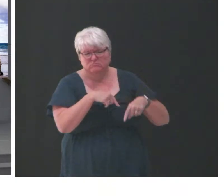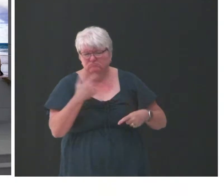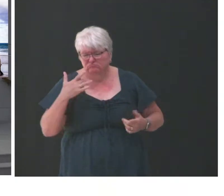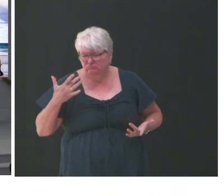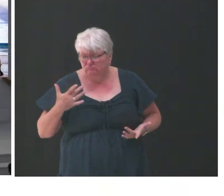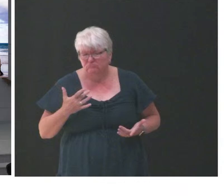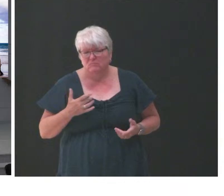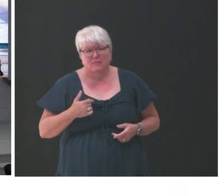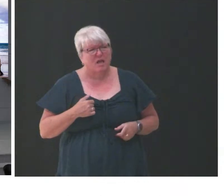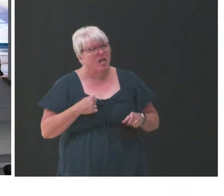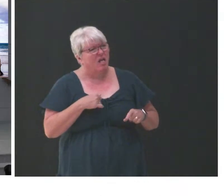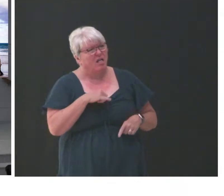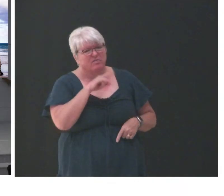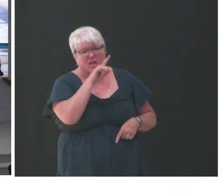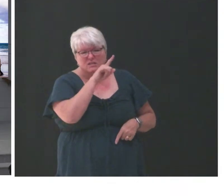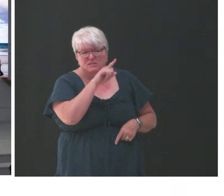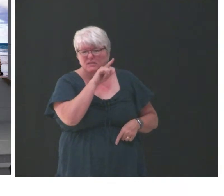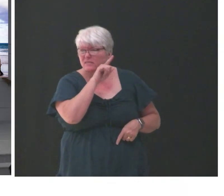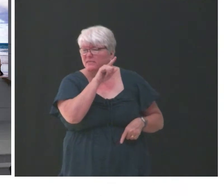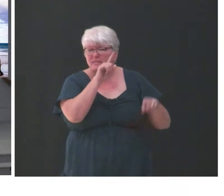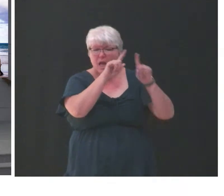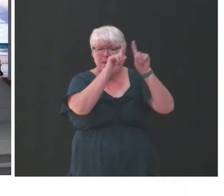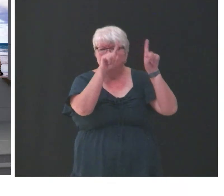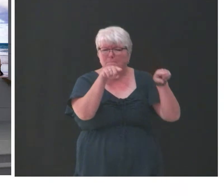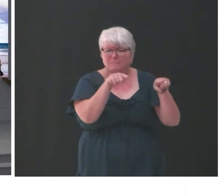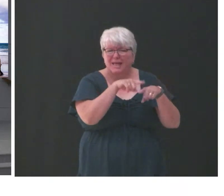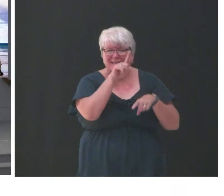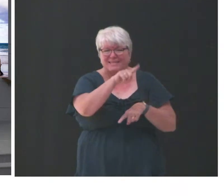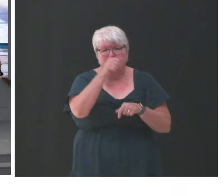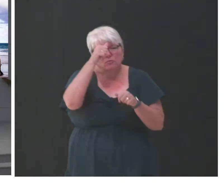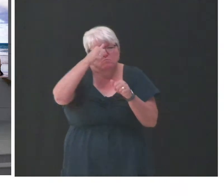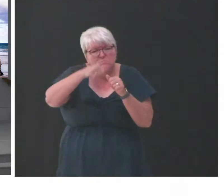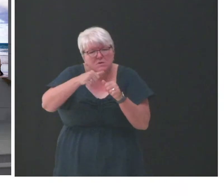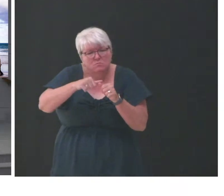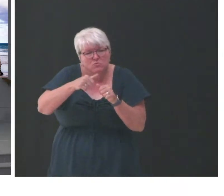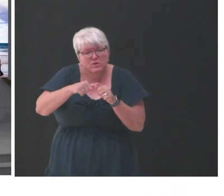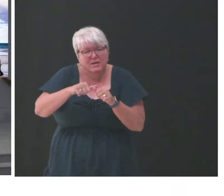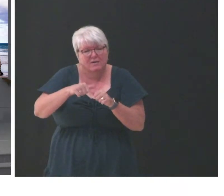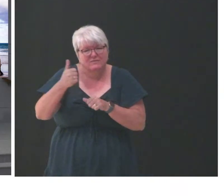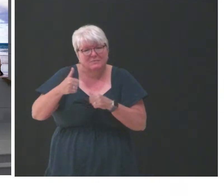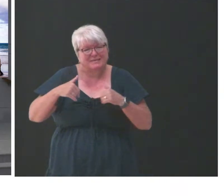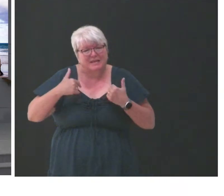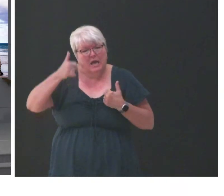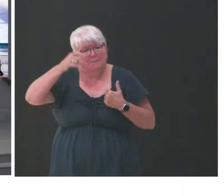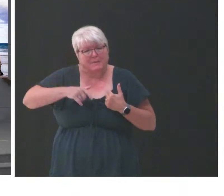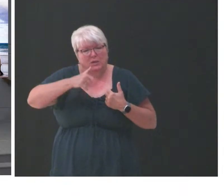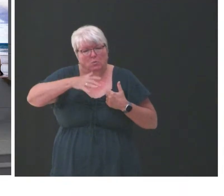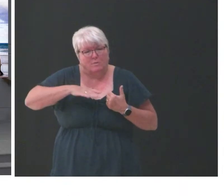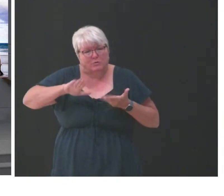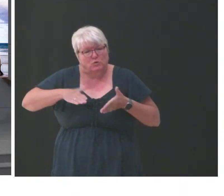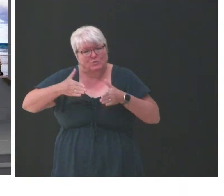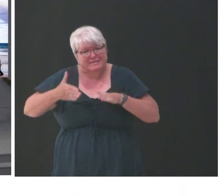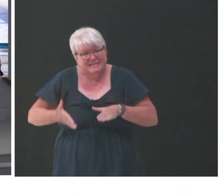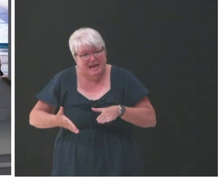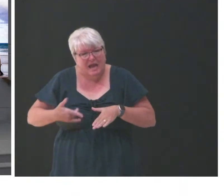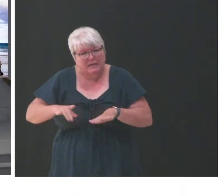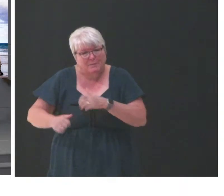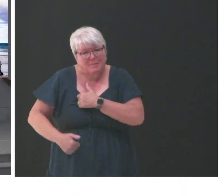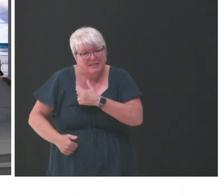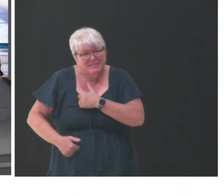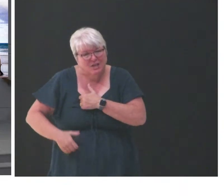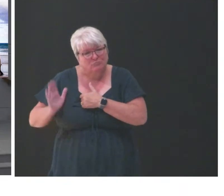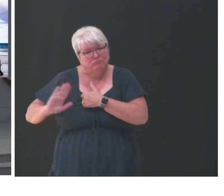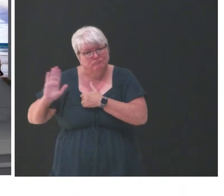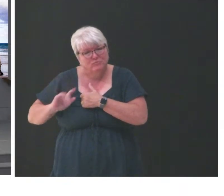is it? He said, oh, well, that plaque right there, that's in memory of some of the young men and women who died in the service, and just our way